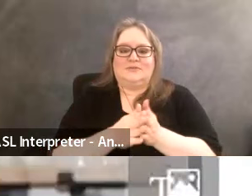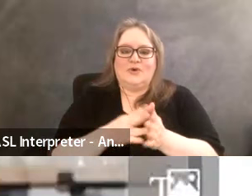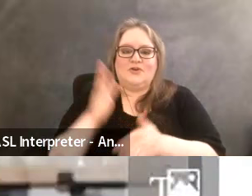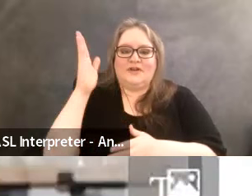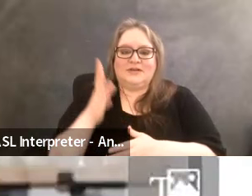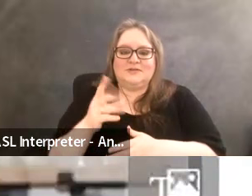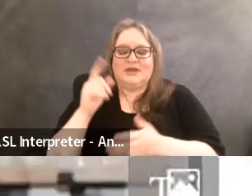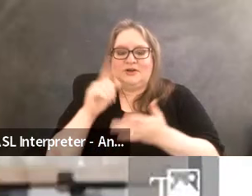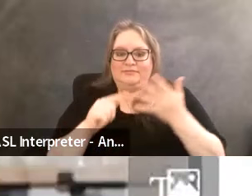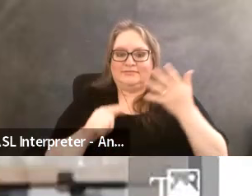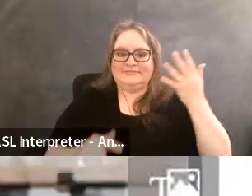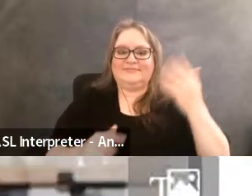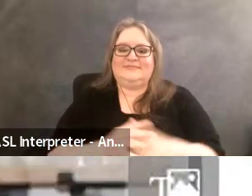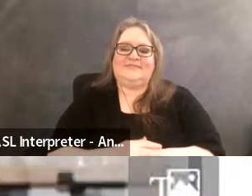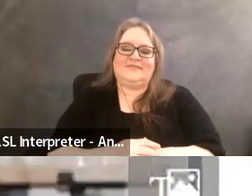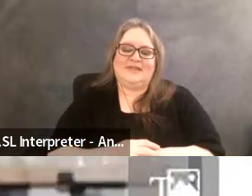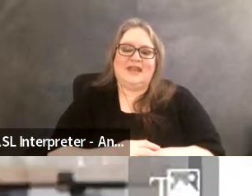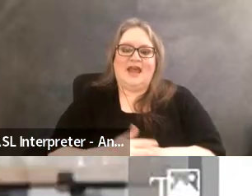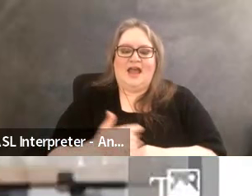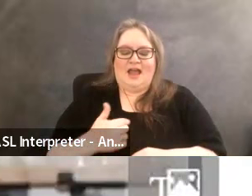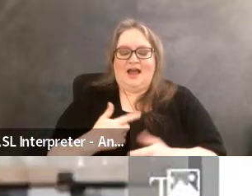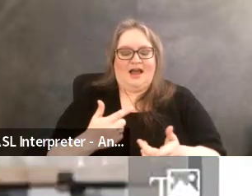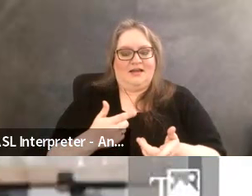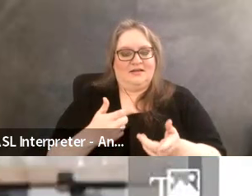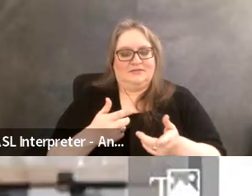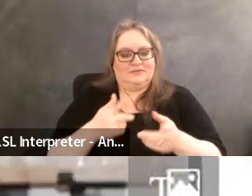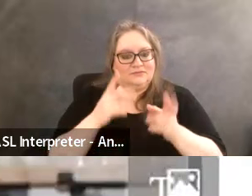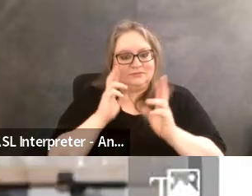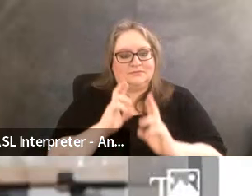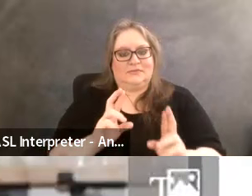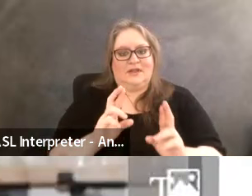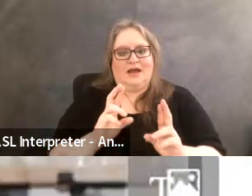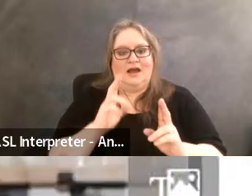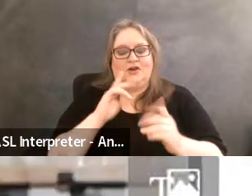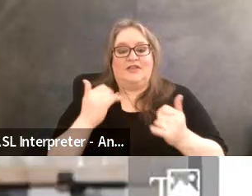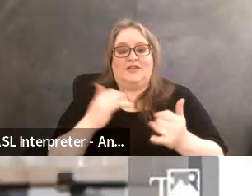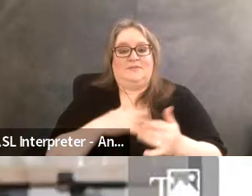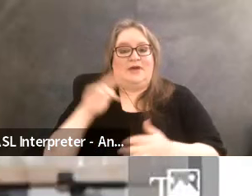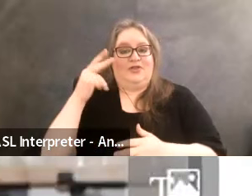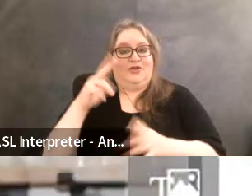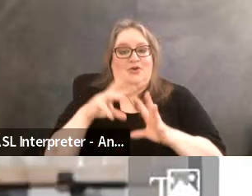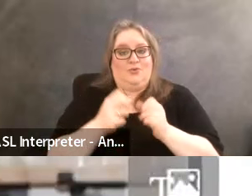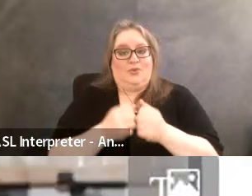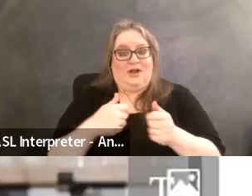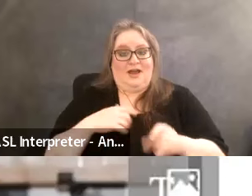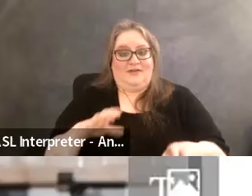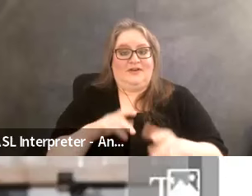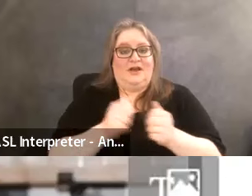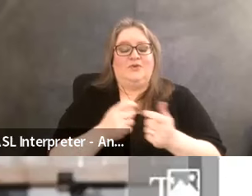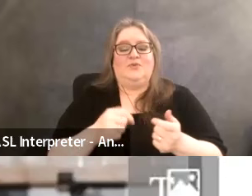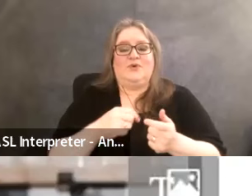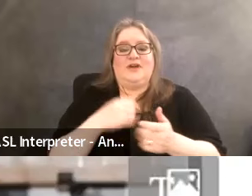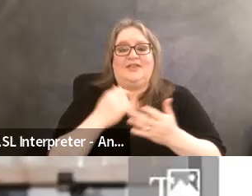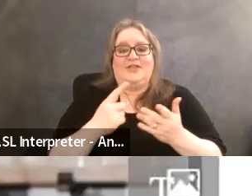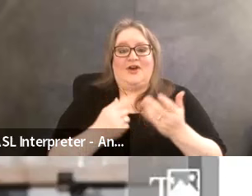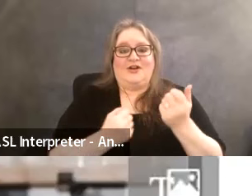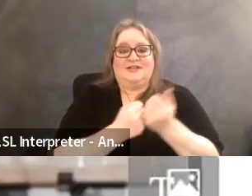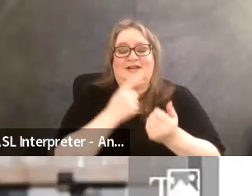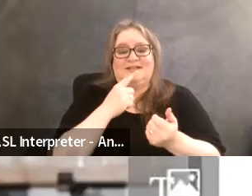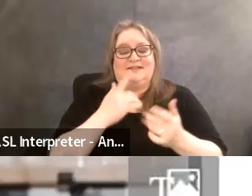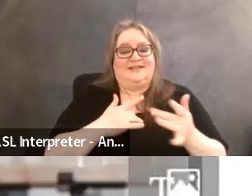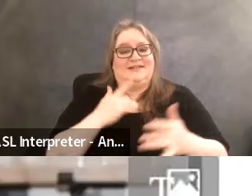of things. And I have had the privilege of this is my third workshop that I've gotten to do with the Arts Alliance. So super excited